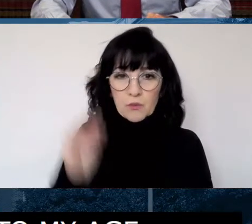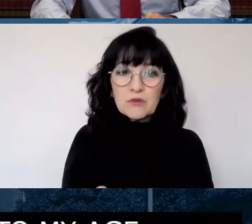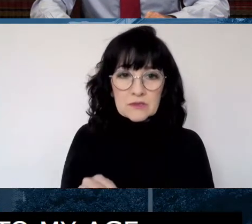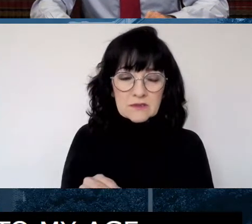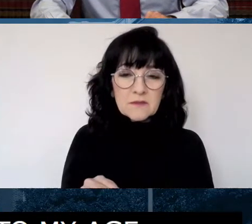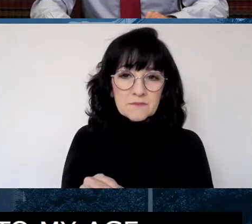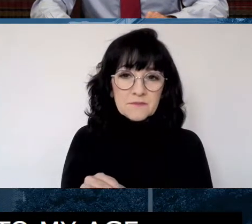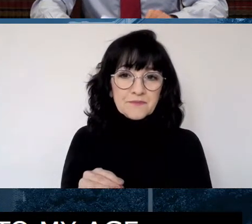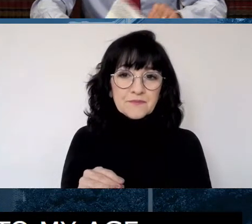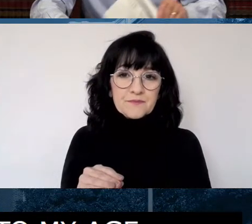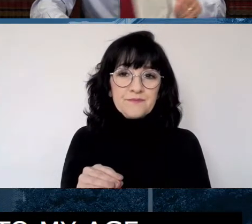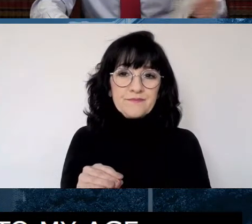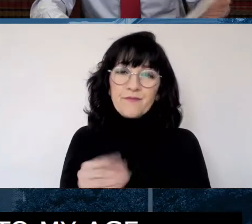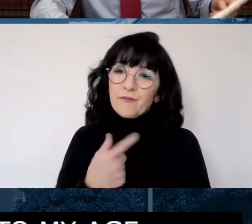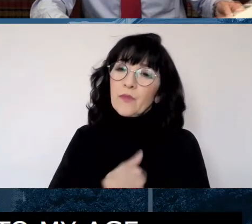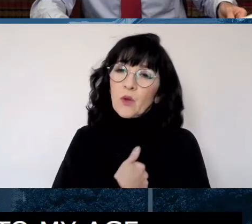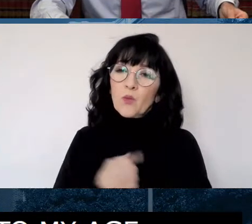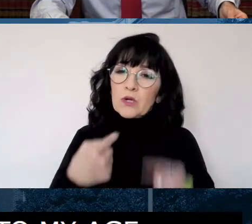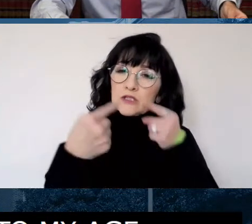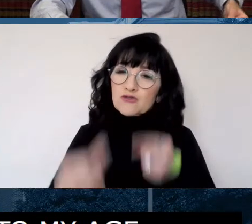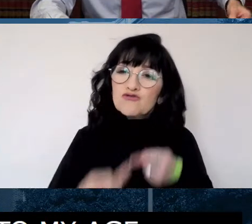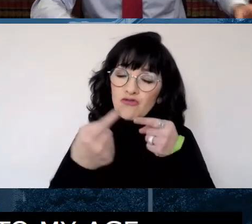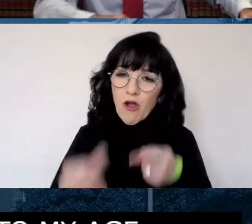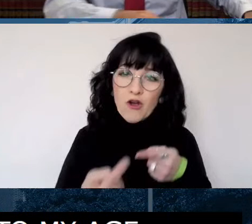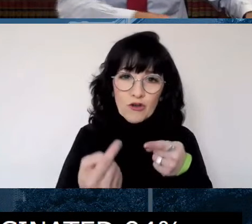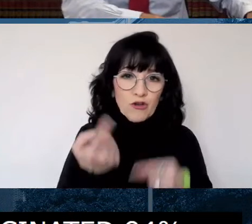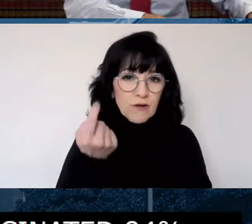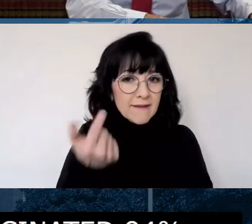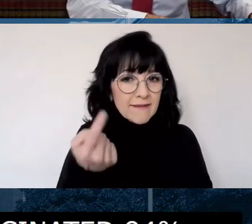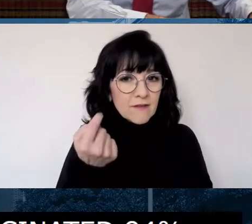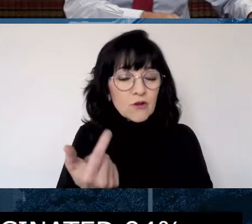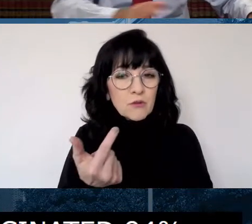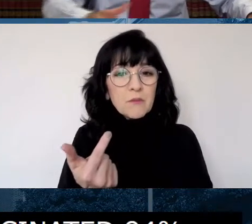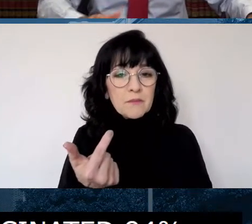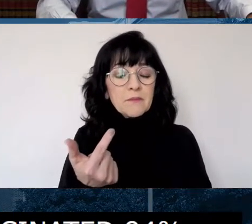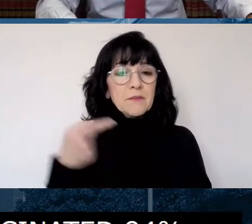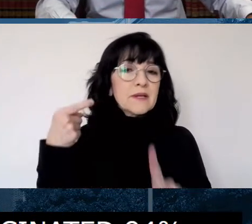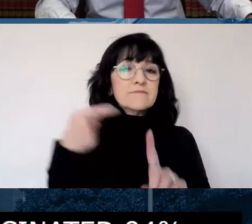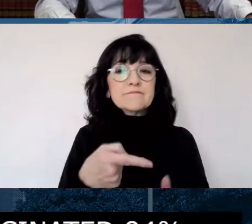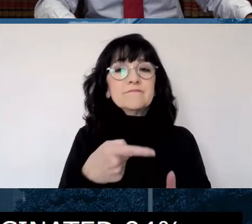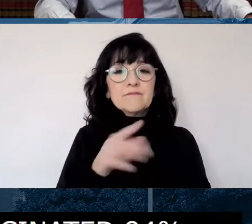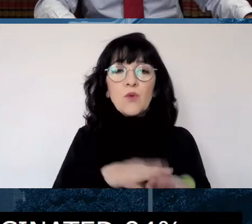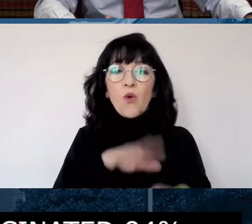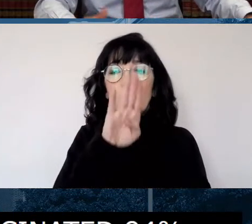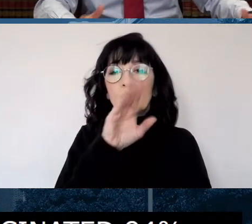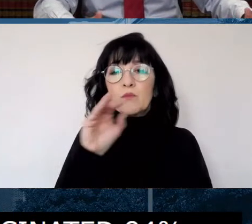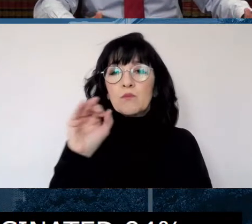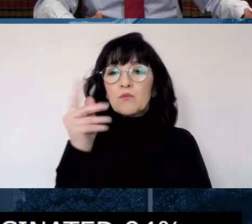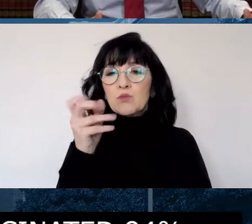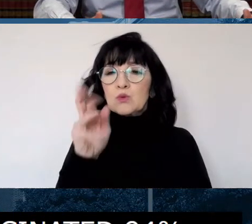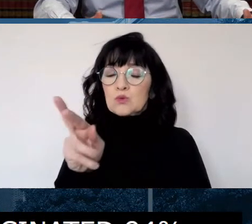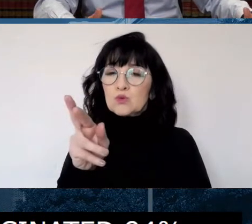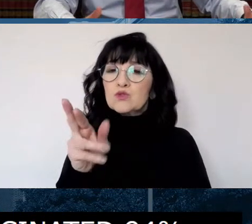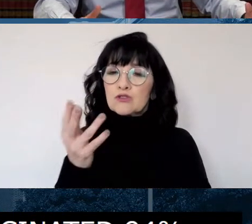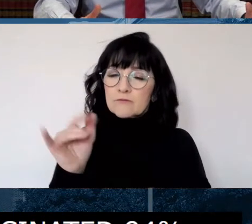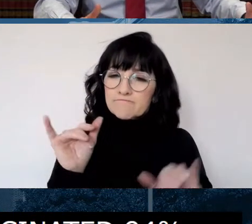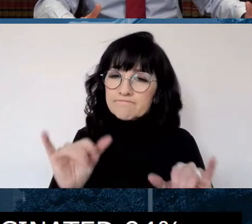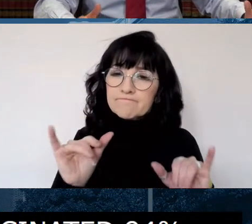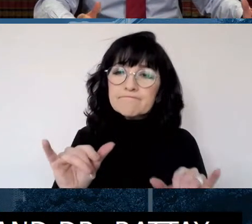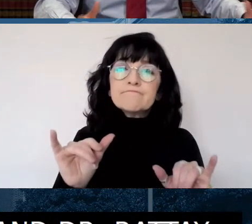And we struggle a little bit on boosting, and Dr. Rattay is going to talk about that. It's really, really important. If you look at the